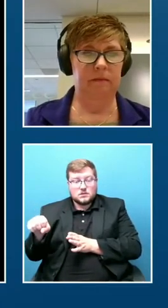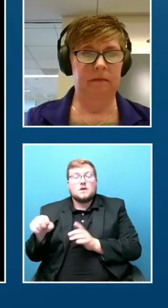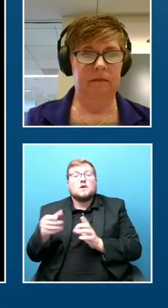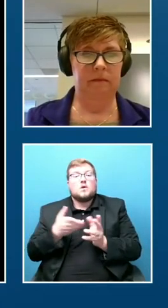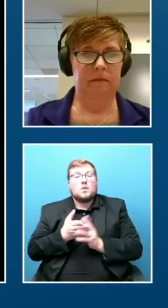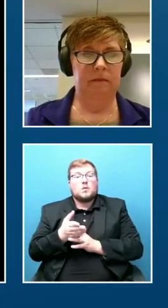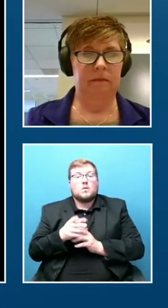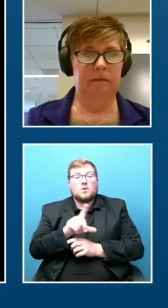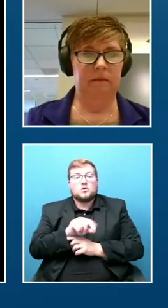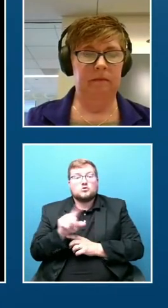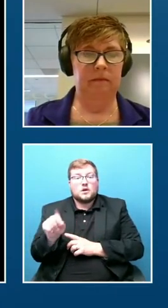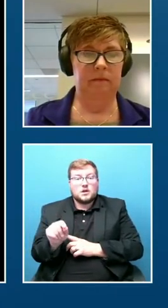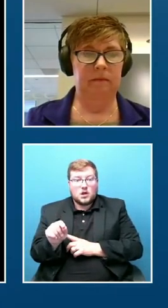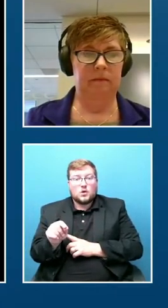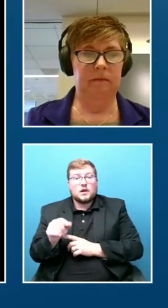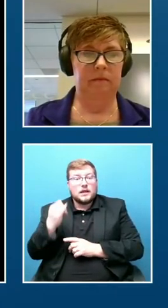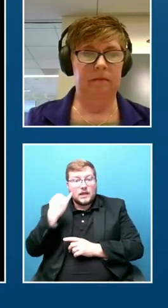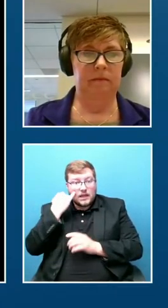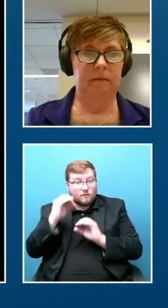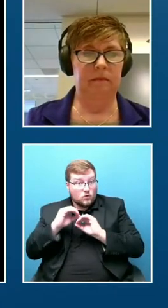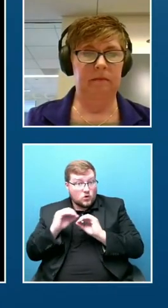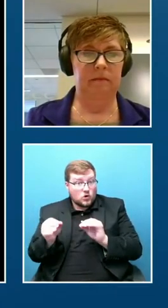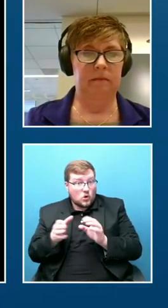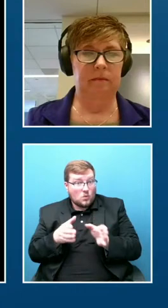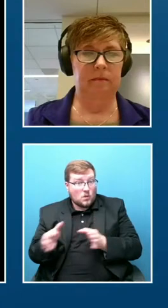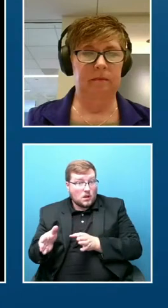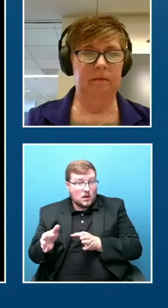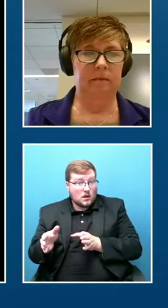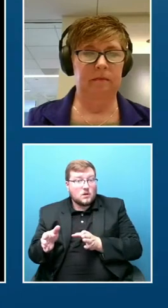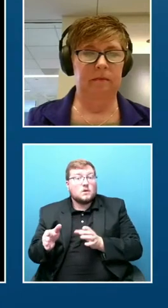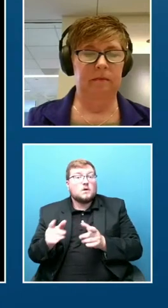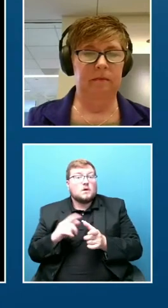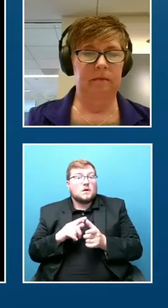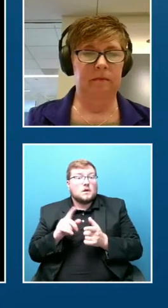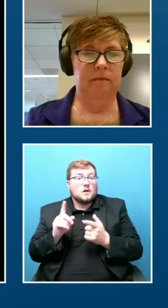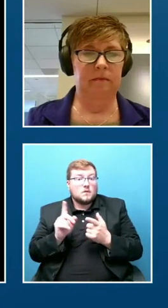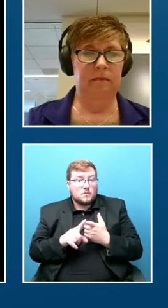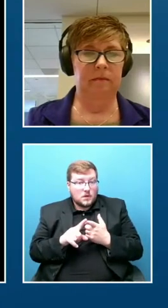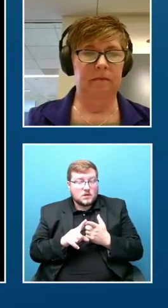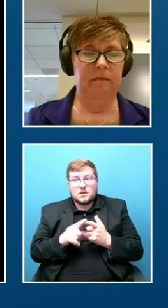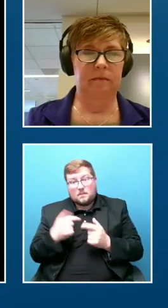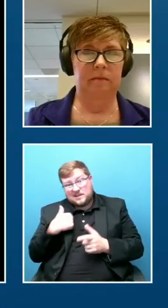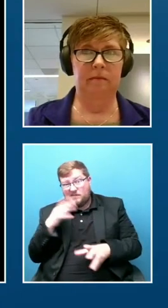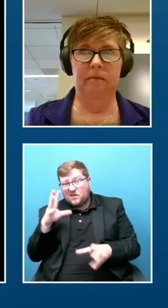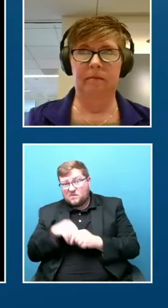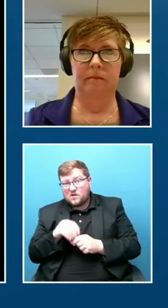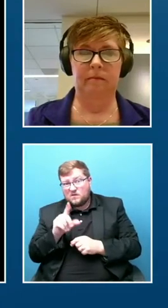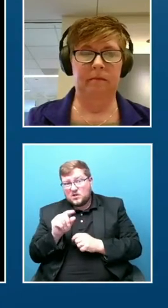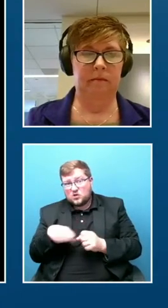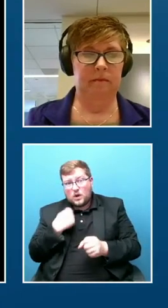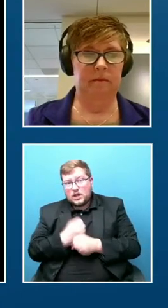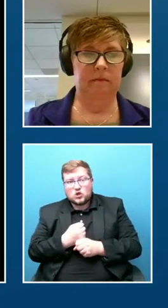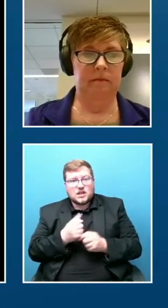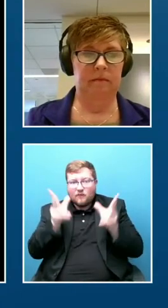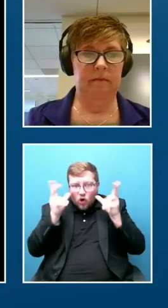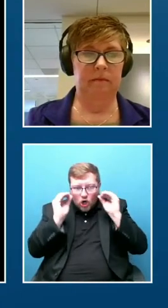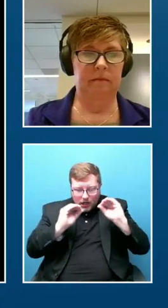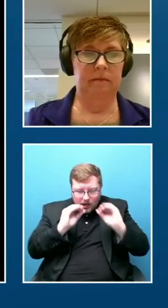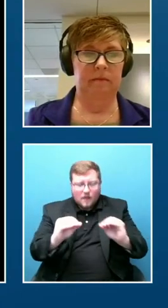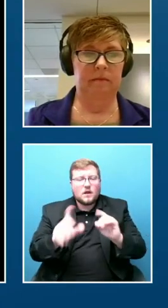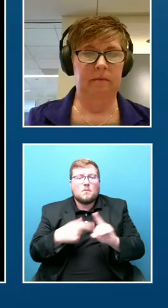If there was such a plan, I, as a member of the committee for approximately 20 years, had never heard of it and knew nothing about